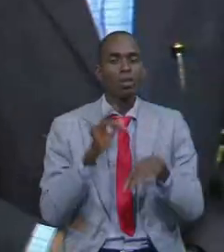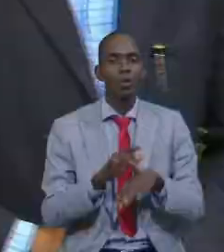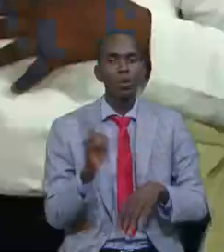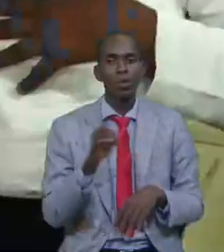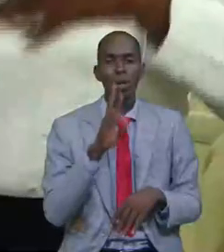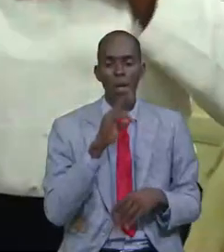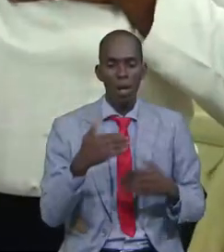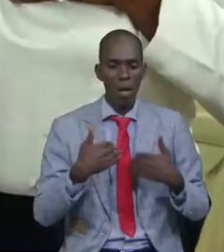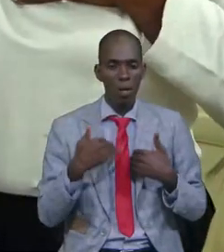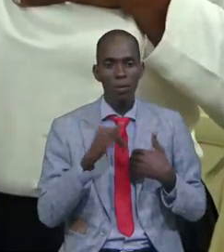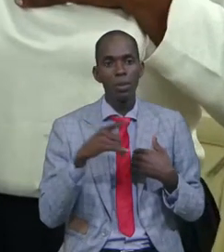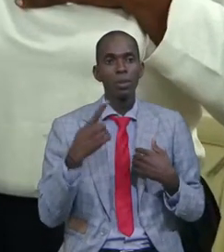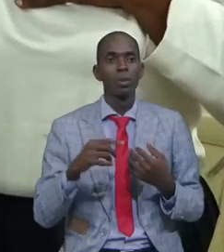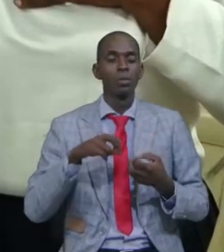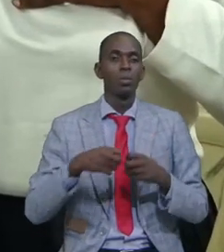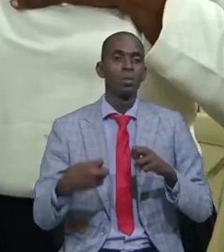the challenge.